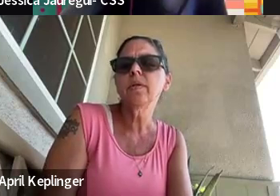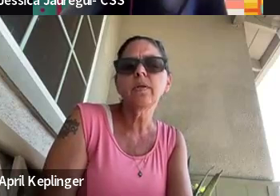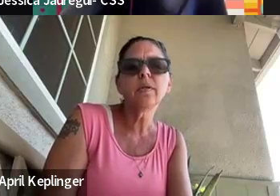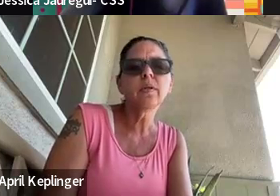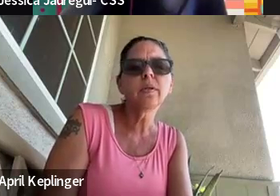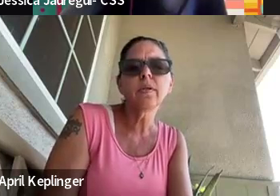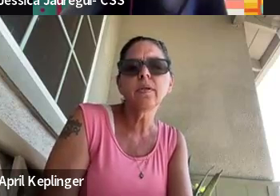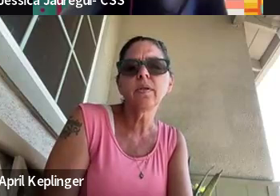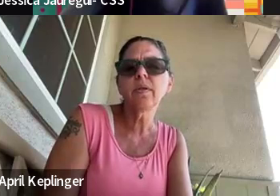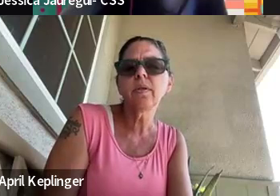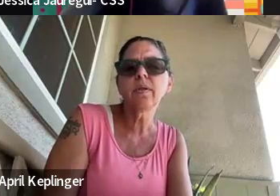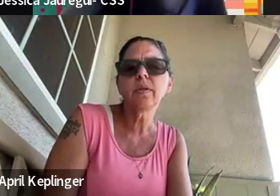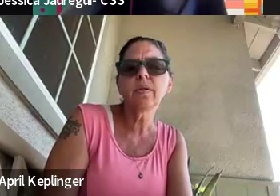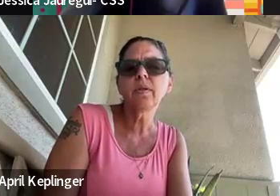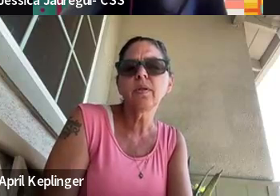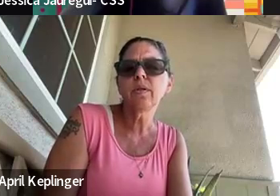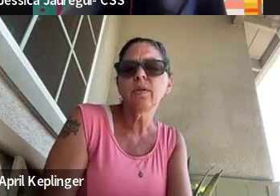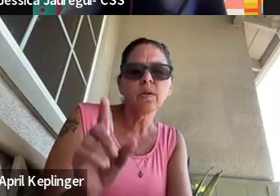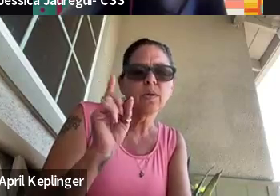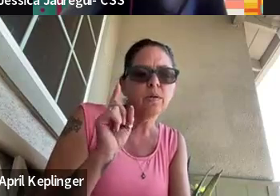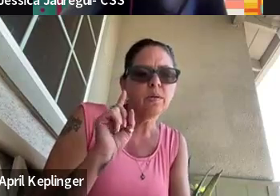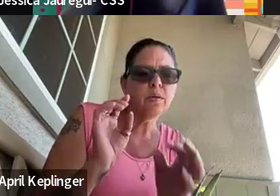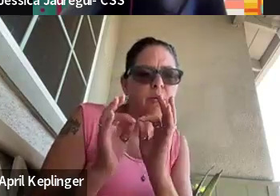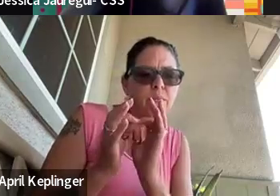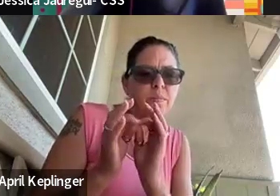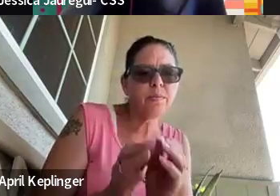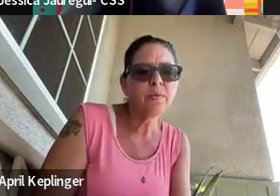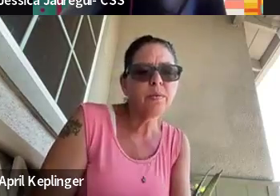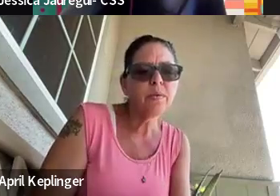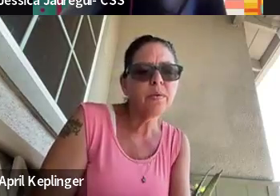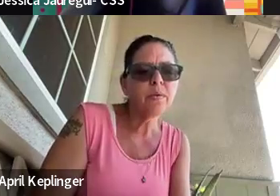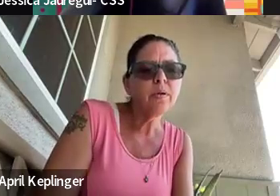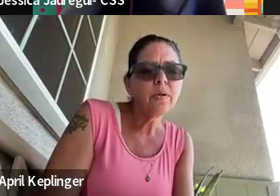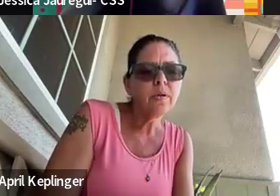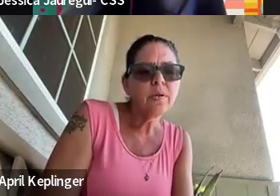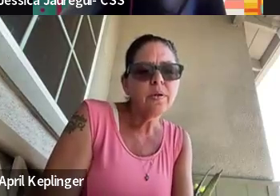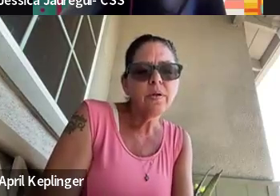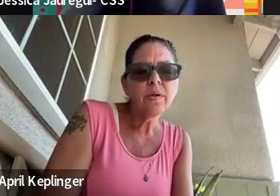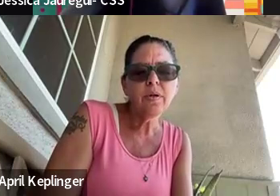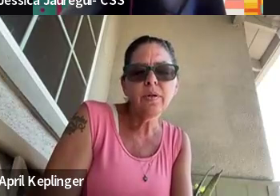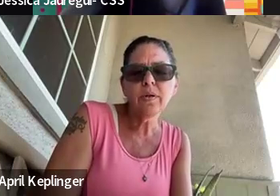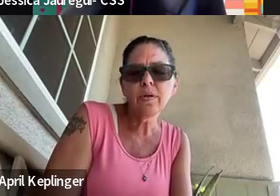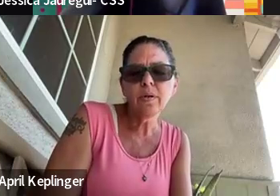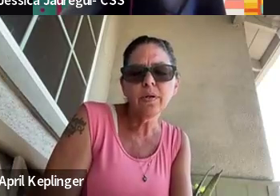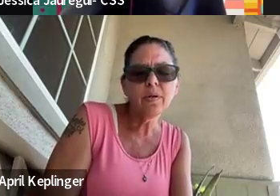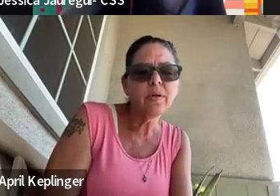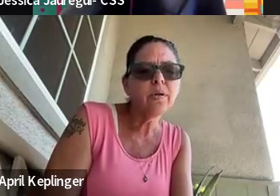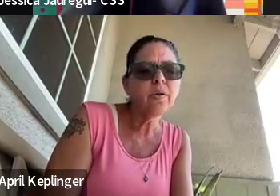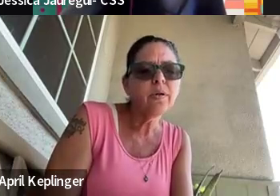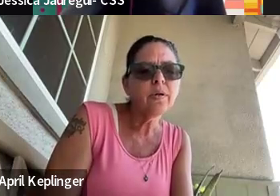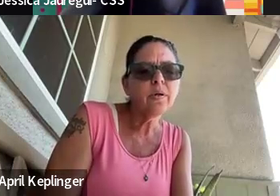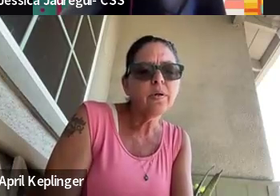and being able to bring people from home signs to acquiring the ability to better communicate through